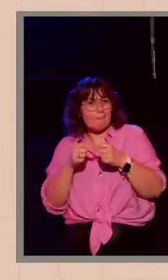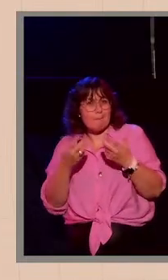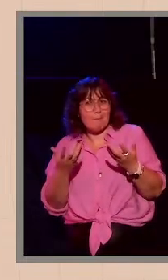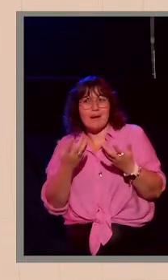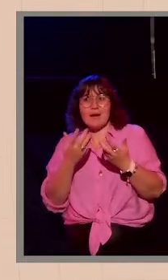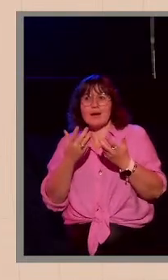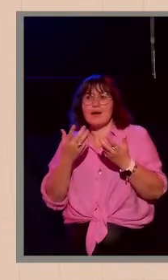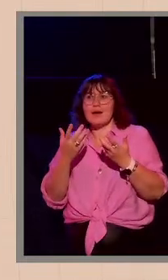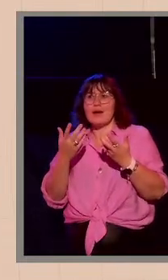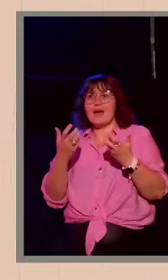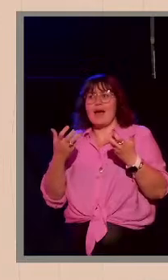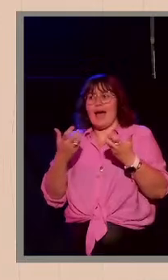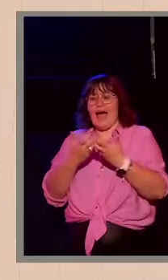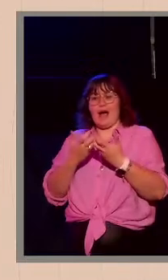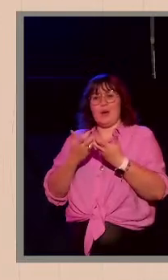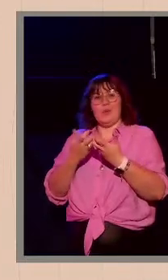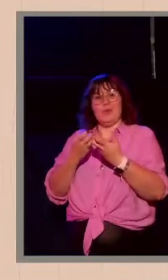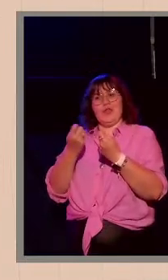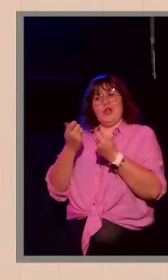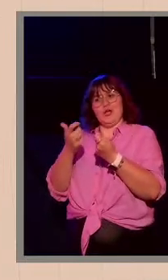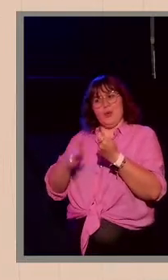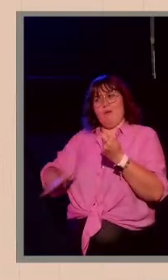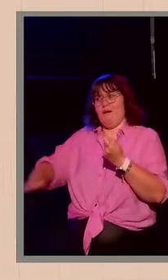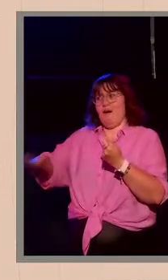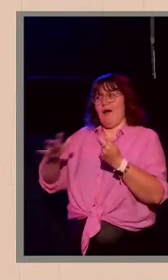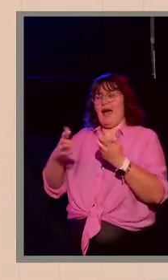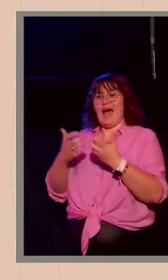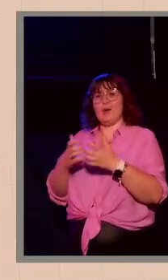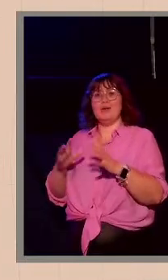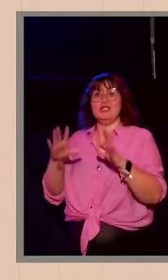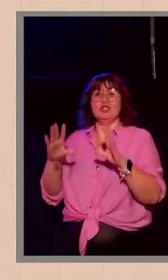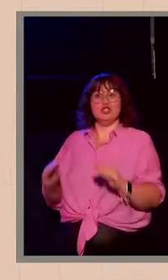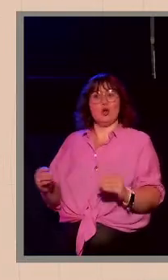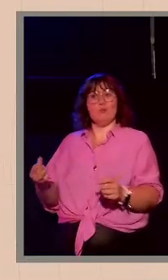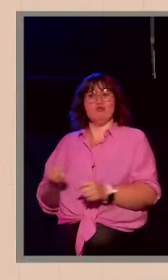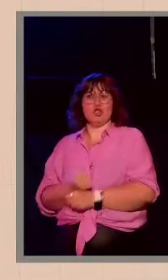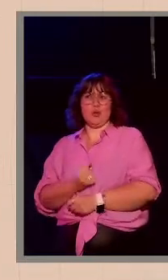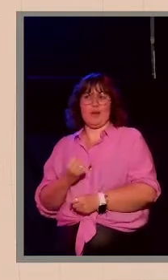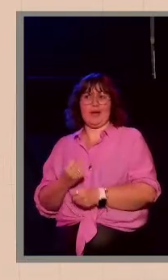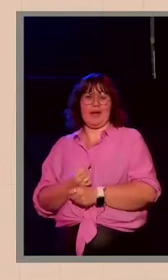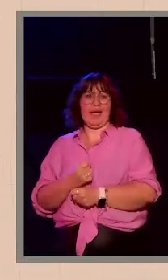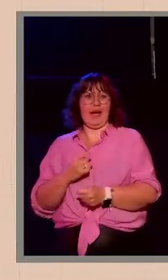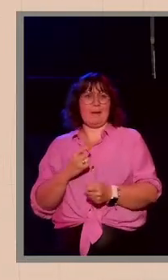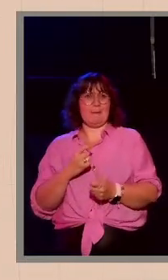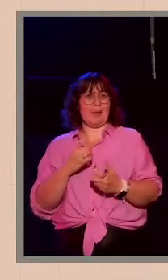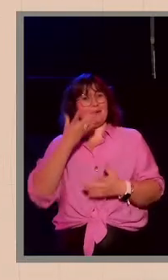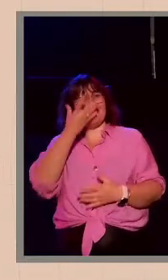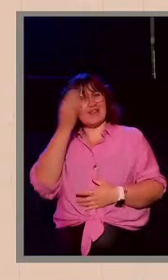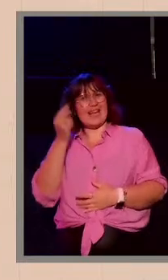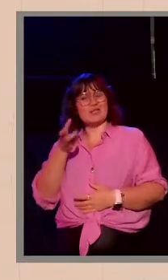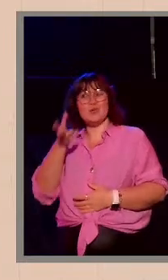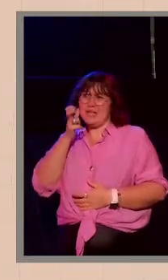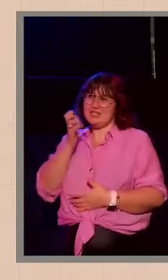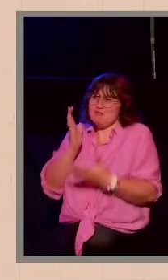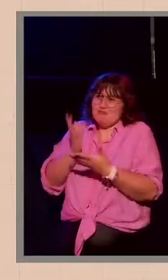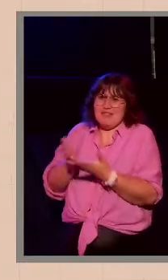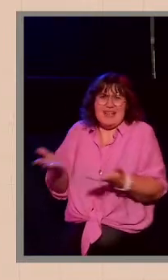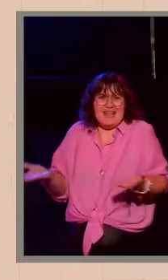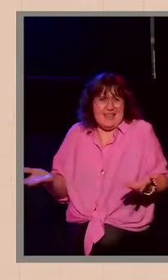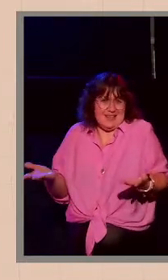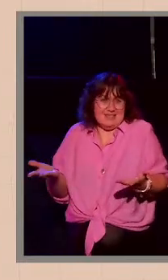how the nuance there around how much we just start doing and maybe forget to listen.